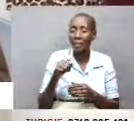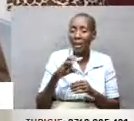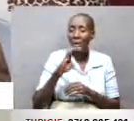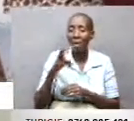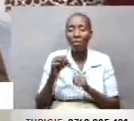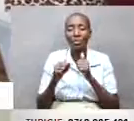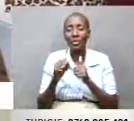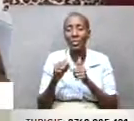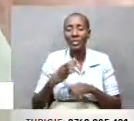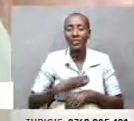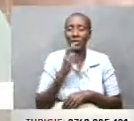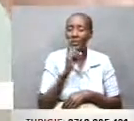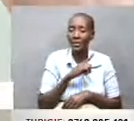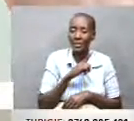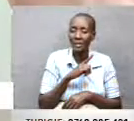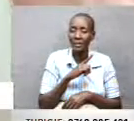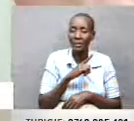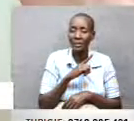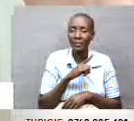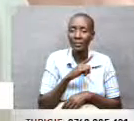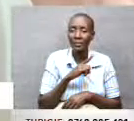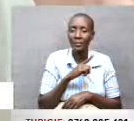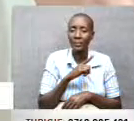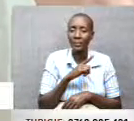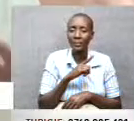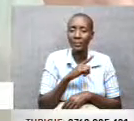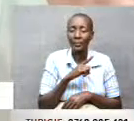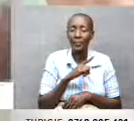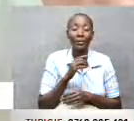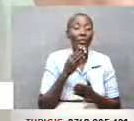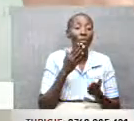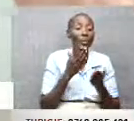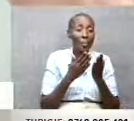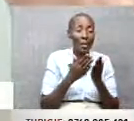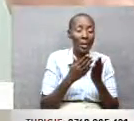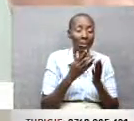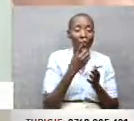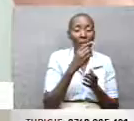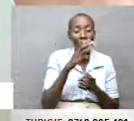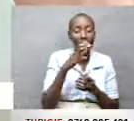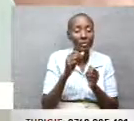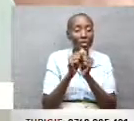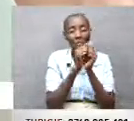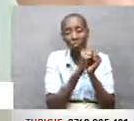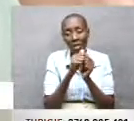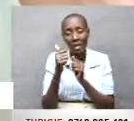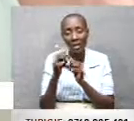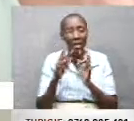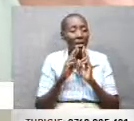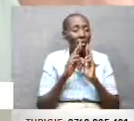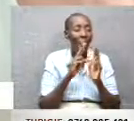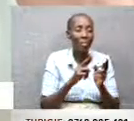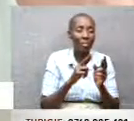uwazi kuwa tatizo. Let alone any comparisons between one county and another. So the report really lacks